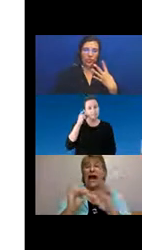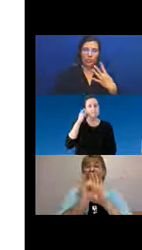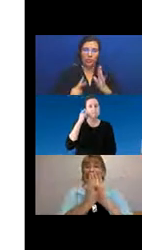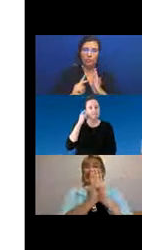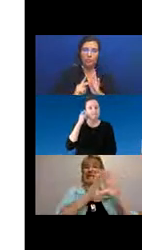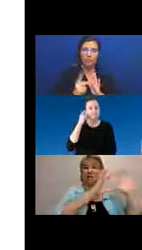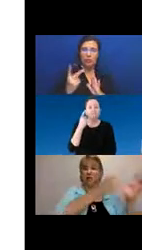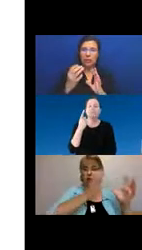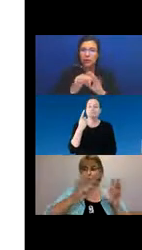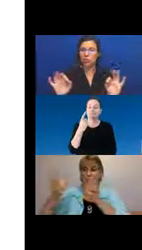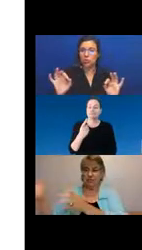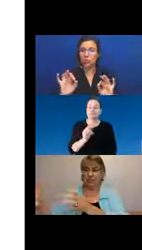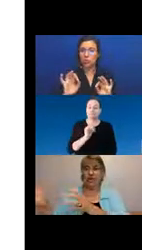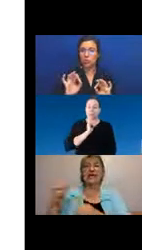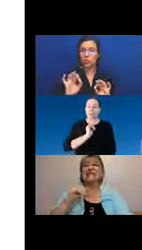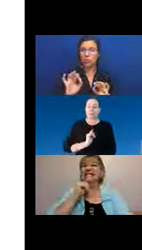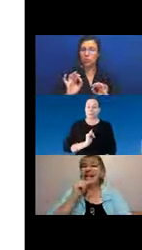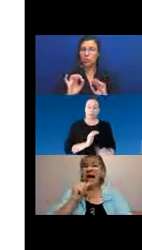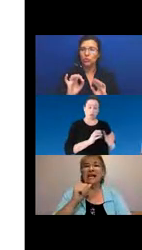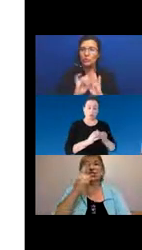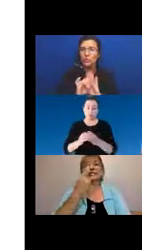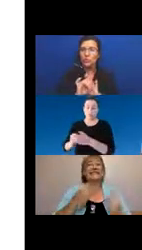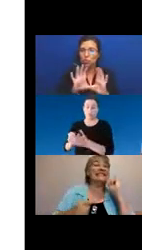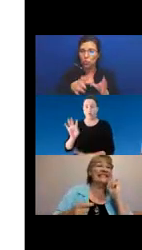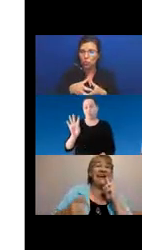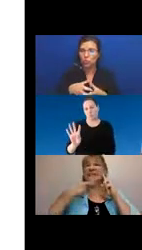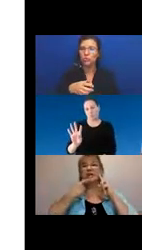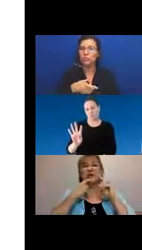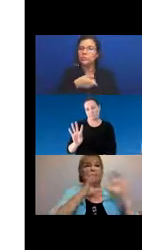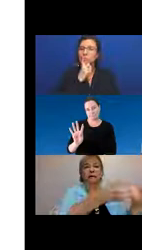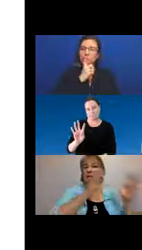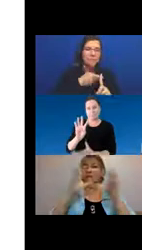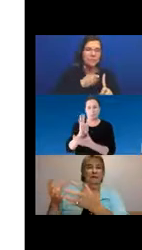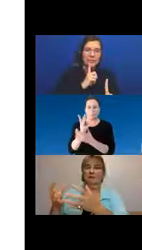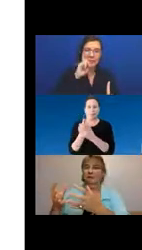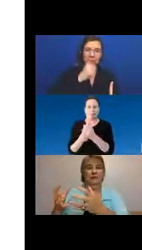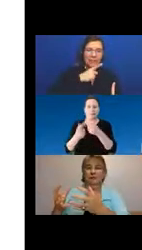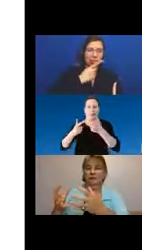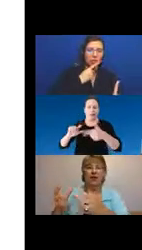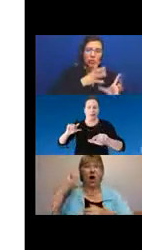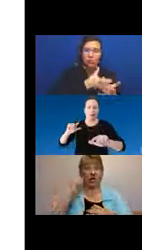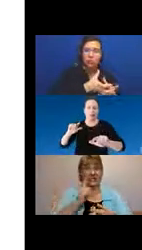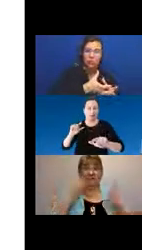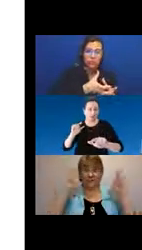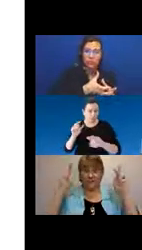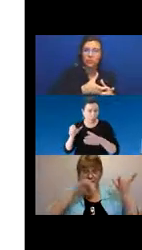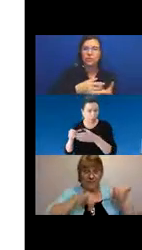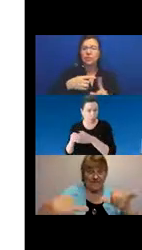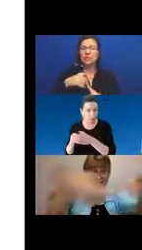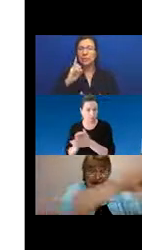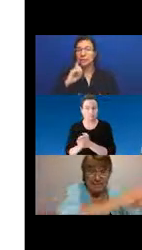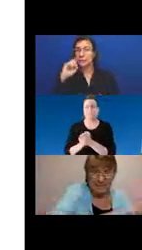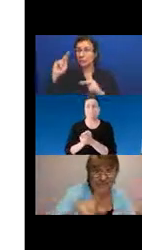multilingual identity groups. It's not just deaf hearing. Are deaf people